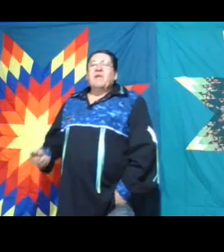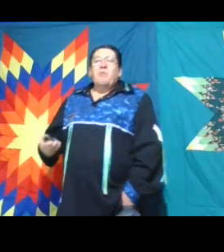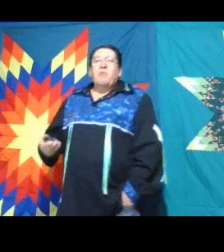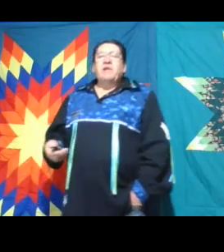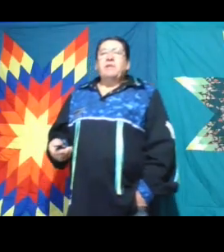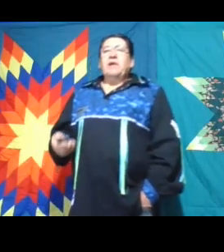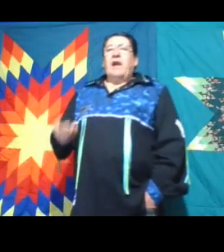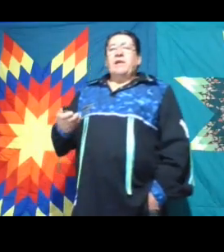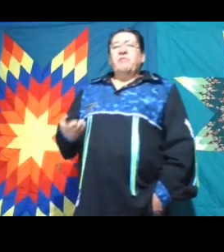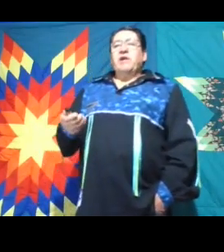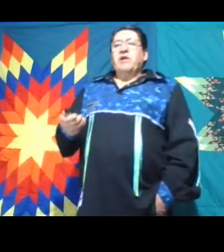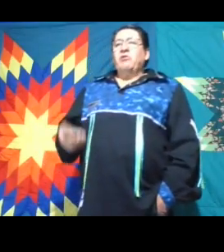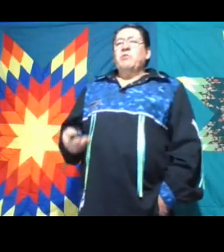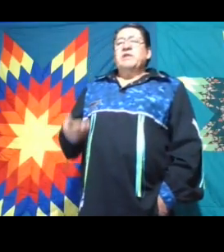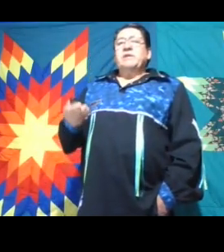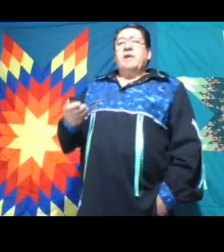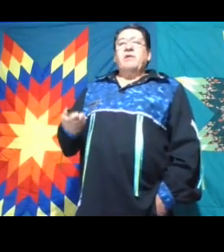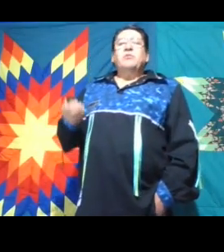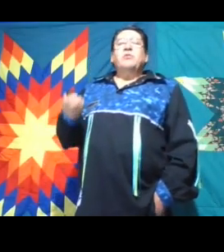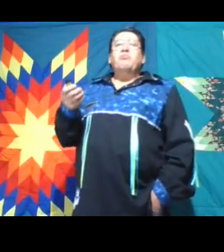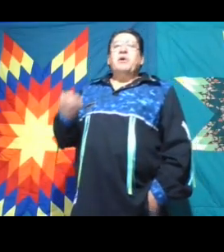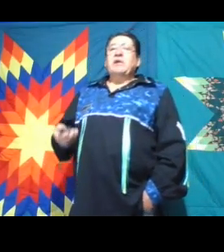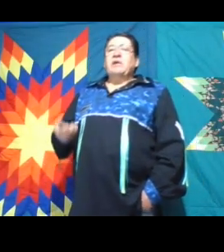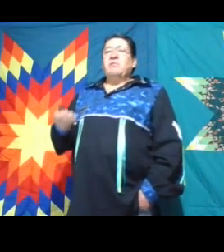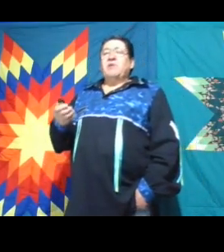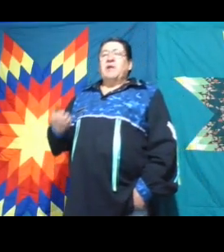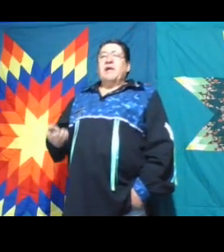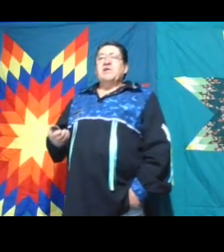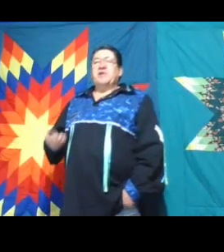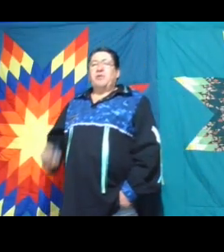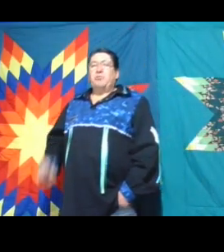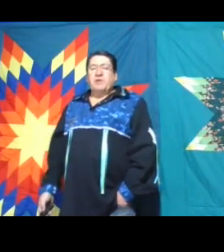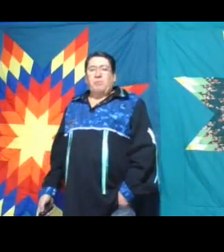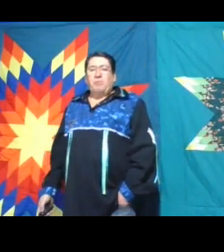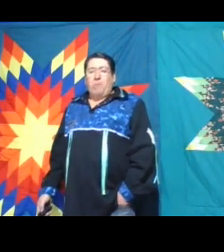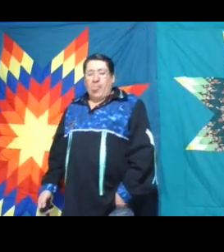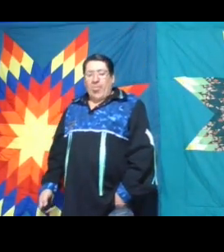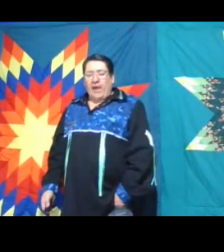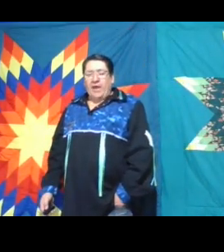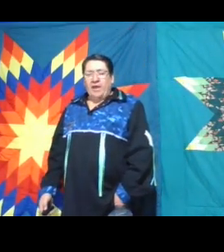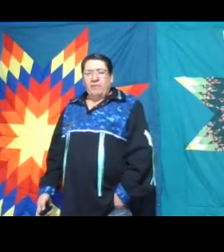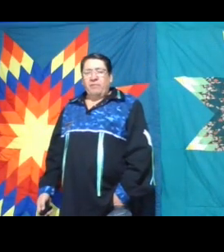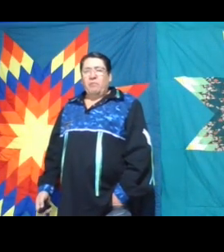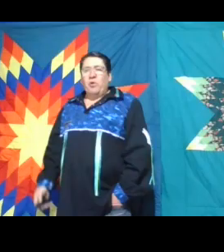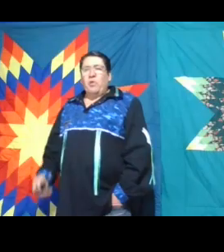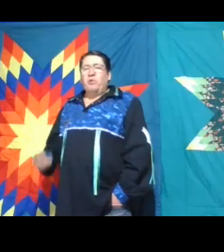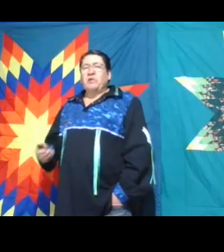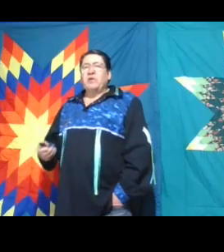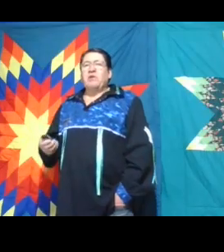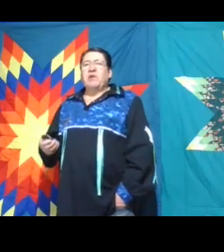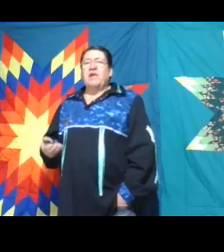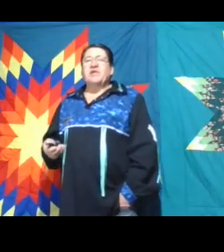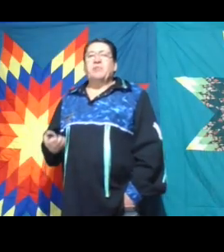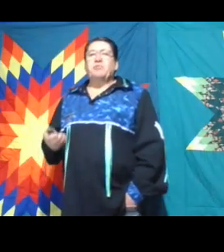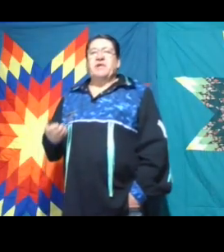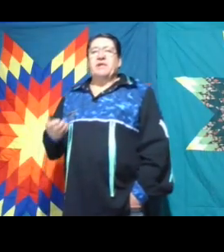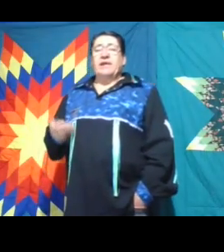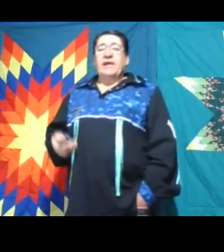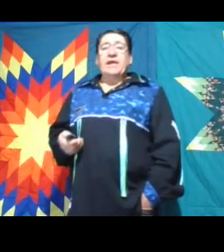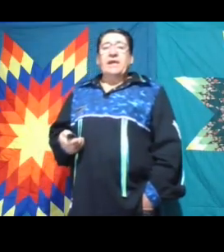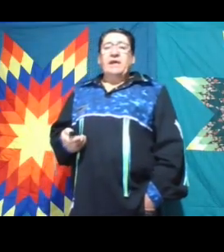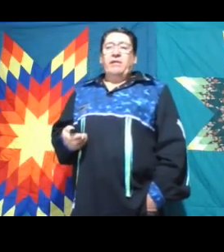But fundamentally, any recruitment starts with building relationships. And building